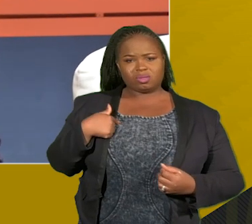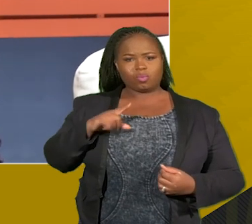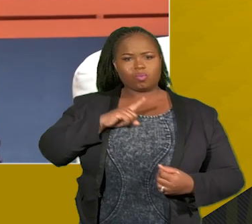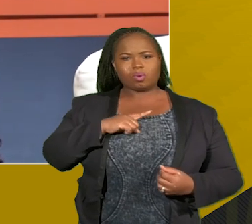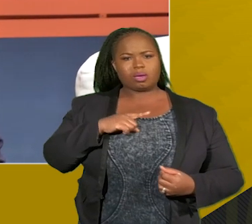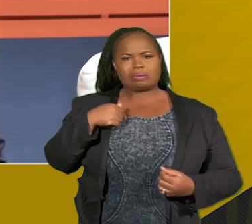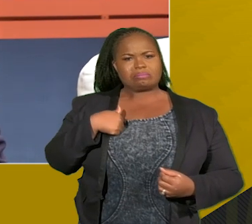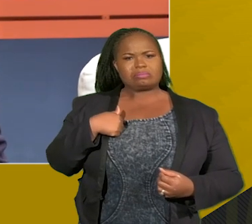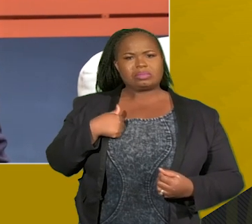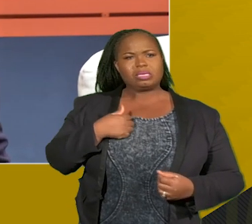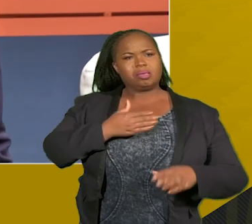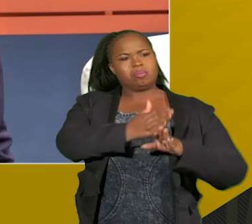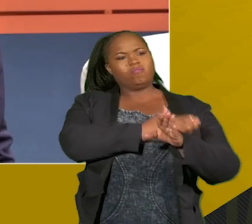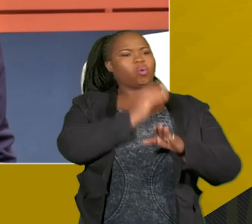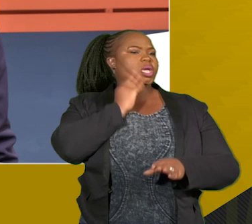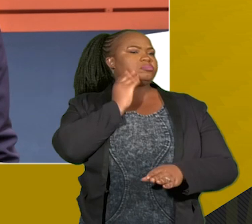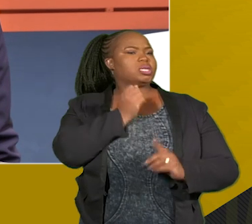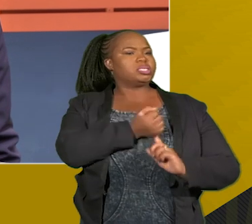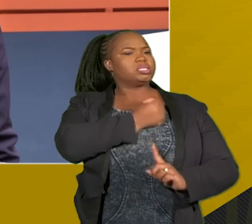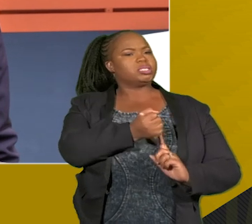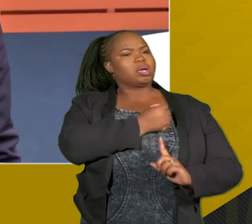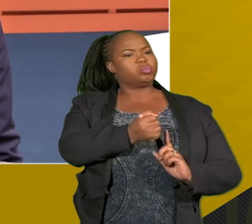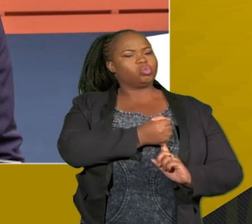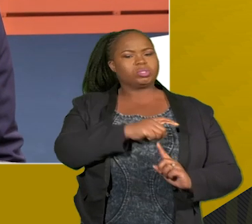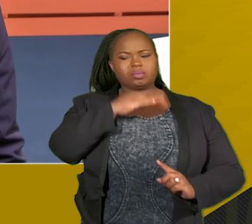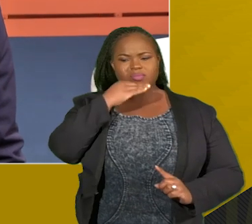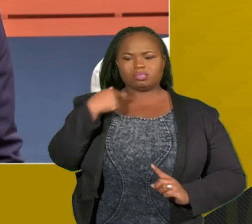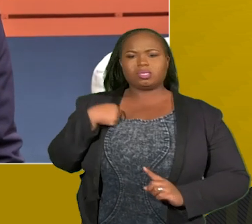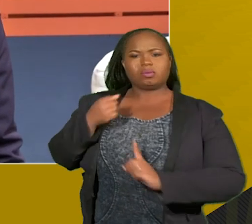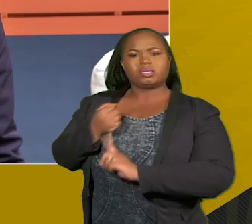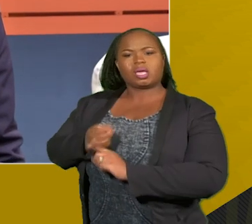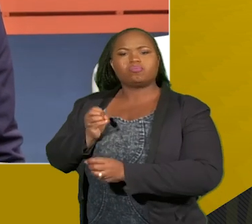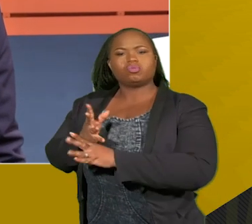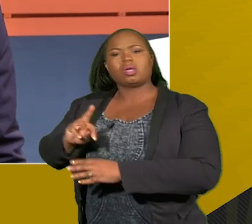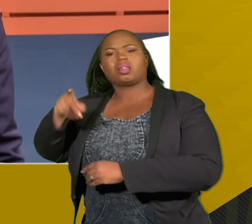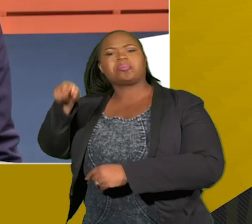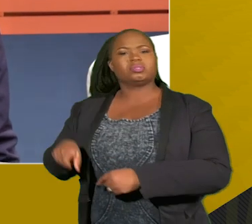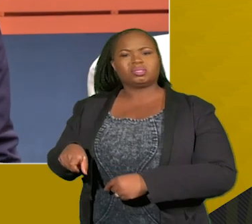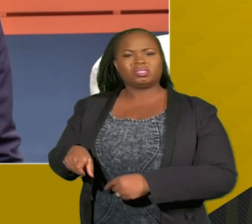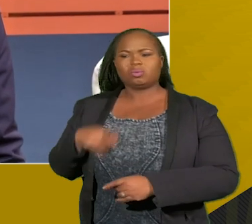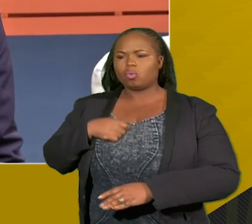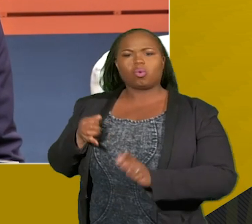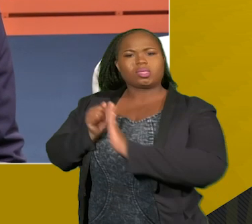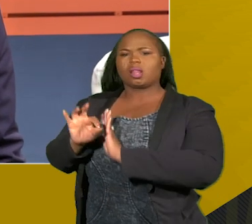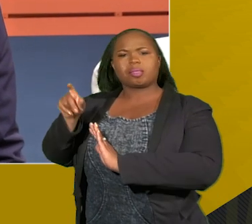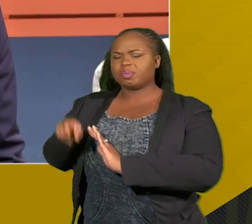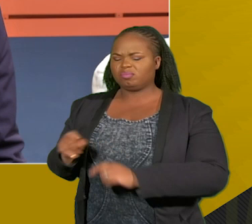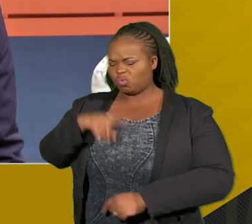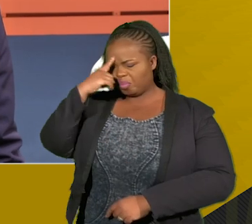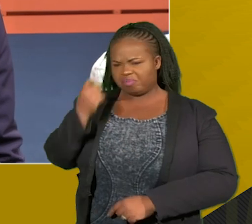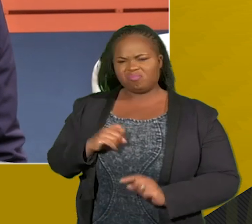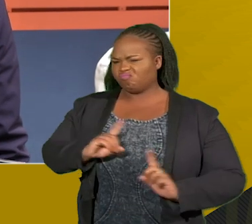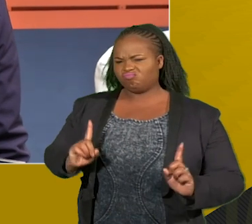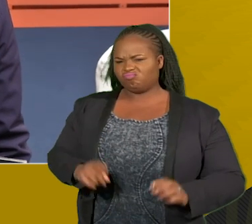mina sengingahlukumezeka, kufanele mina ngihlukumeze omunye umuntu. Kufanele mina ngishake ze ngifike epointini lokubulala umuntu. I think